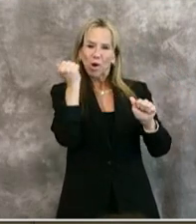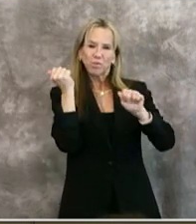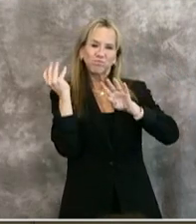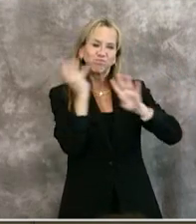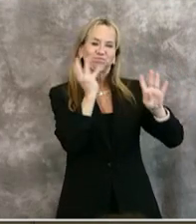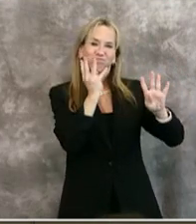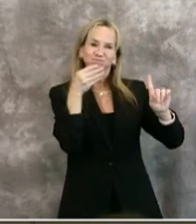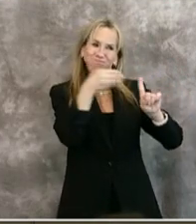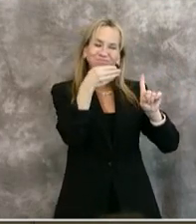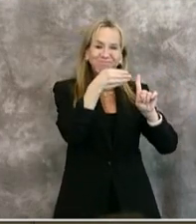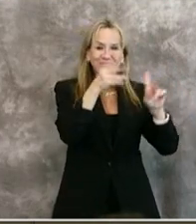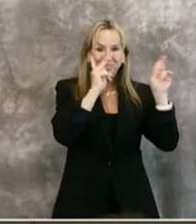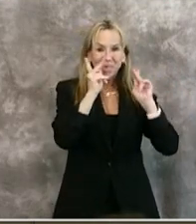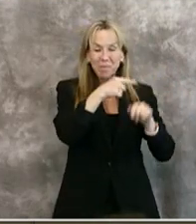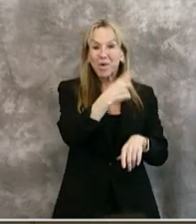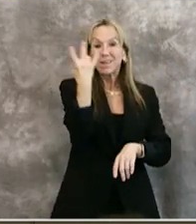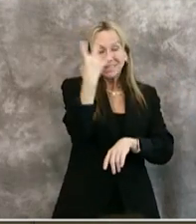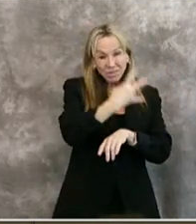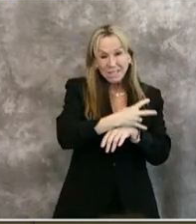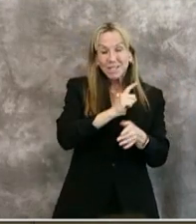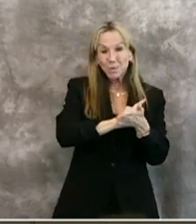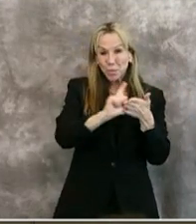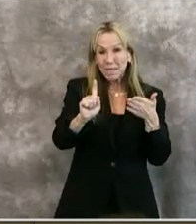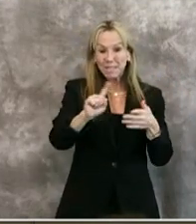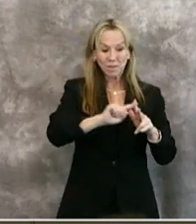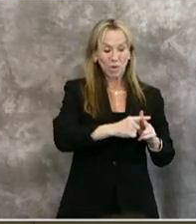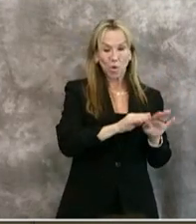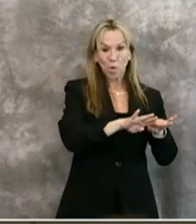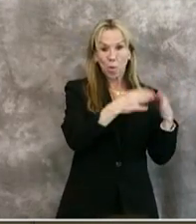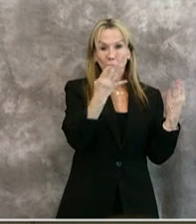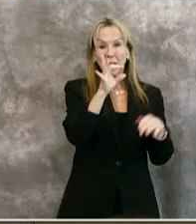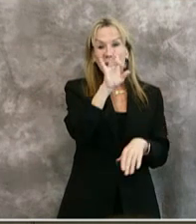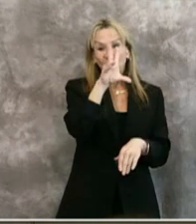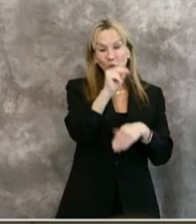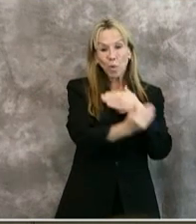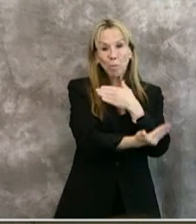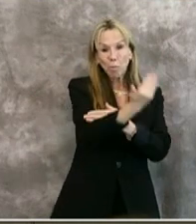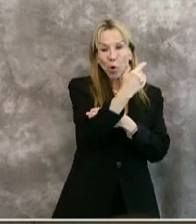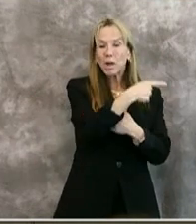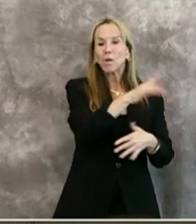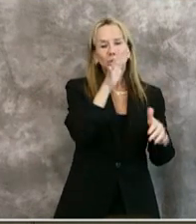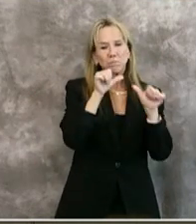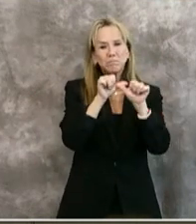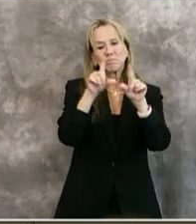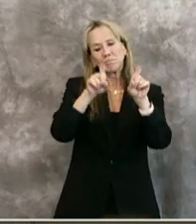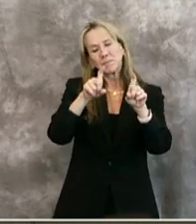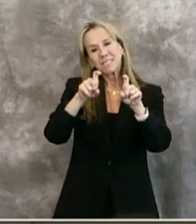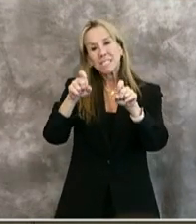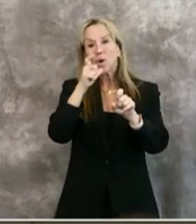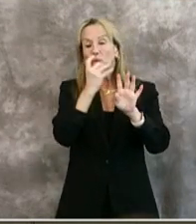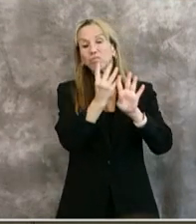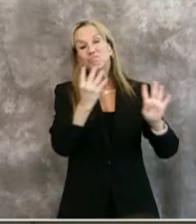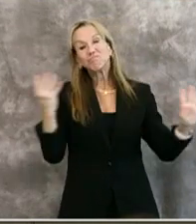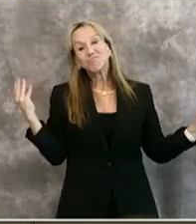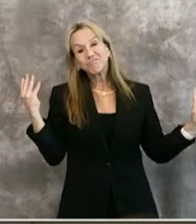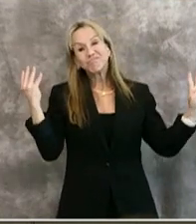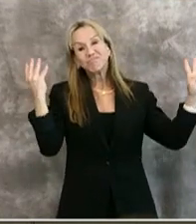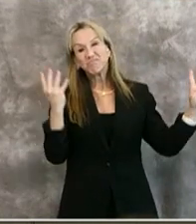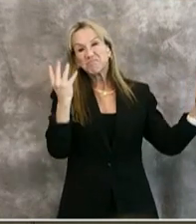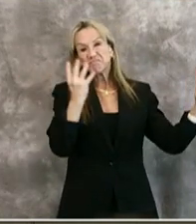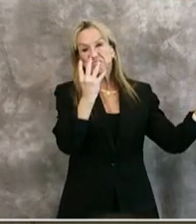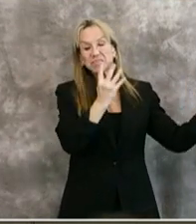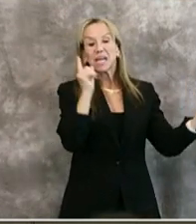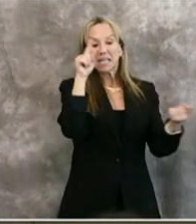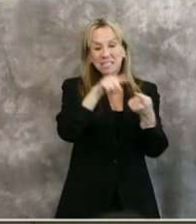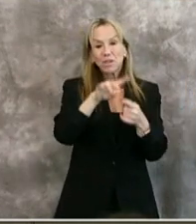It's open 7 days a week. It starts at 8:30 a.m. and will continue to serve everyone who's in line before